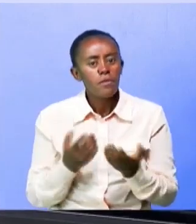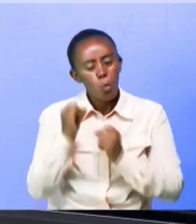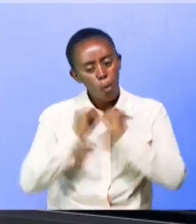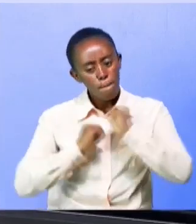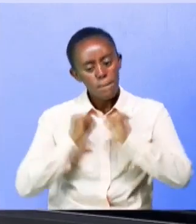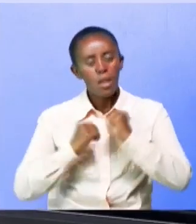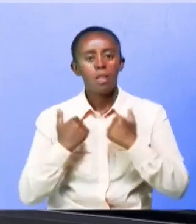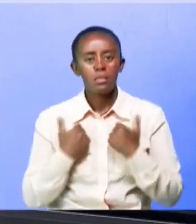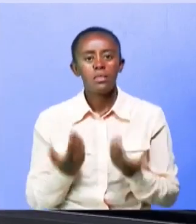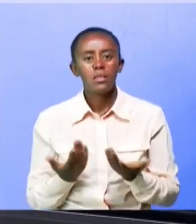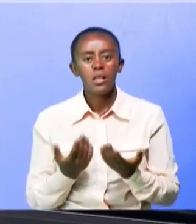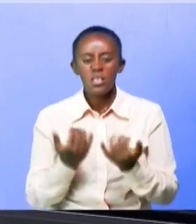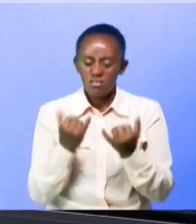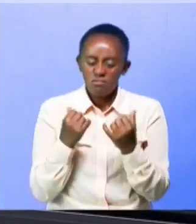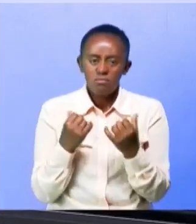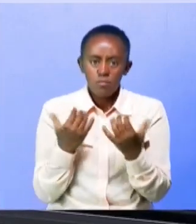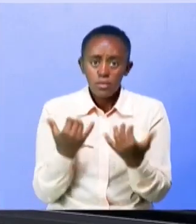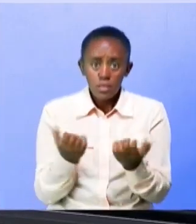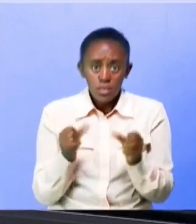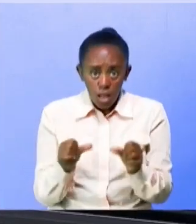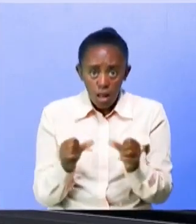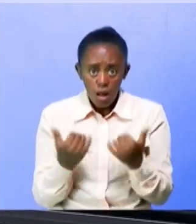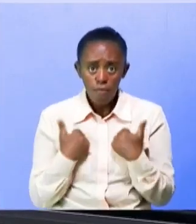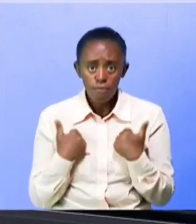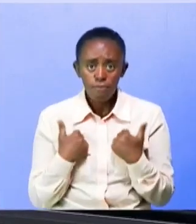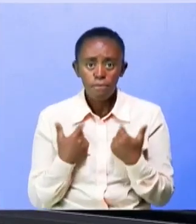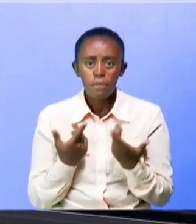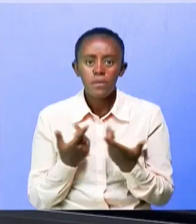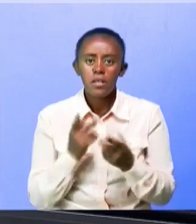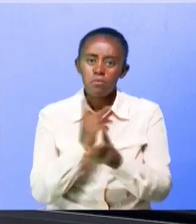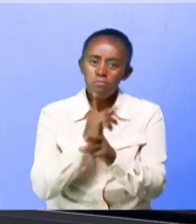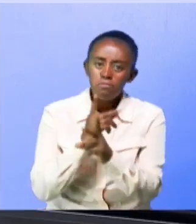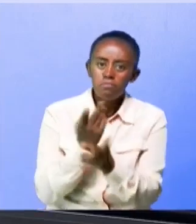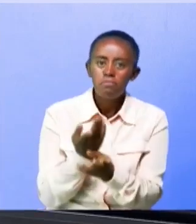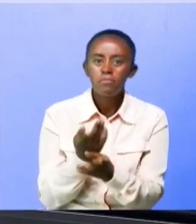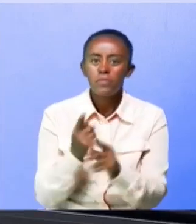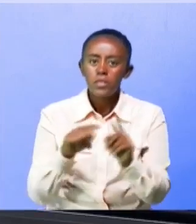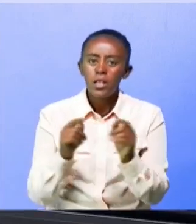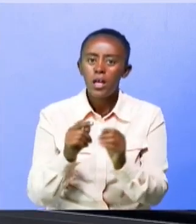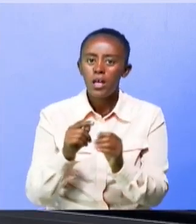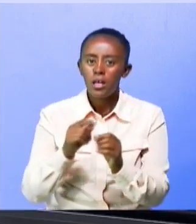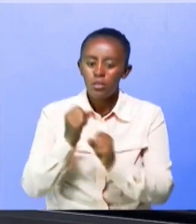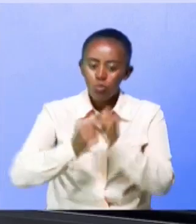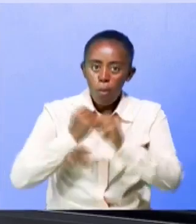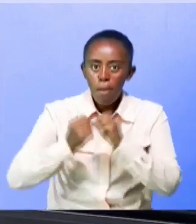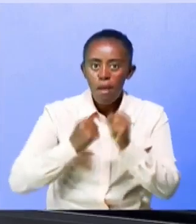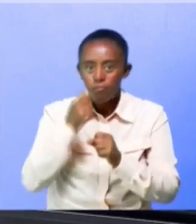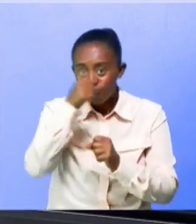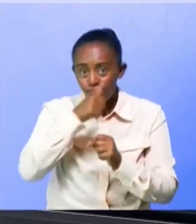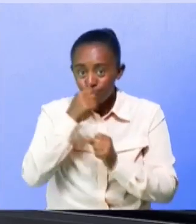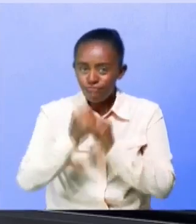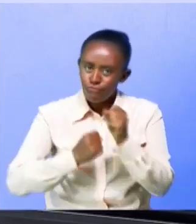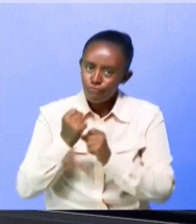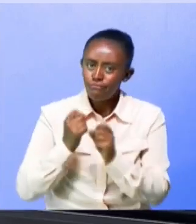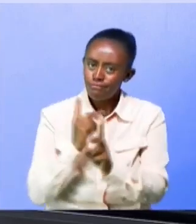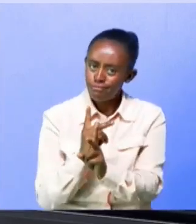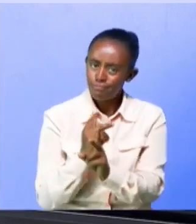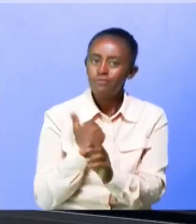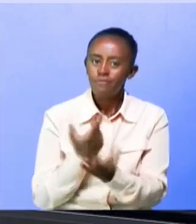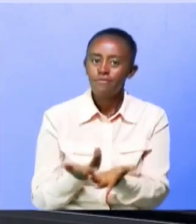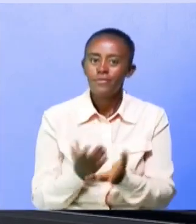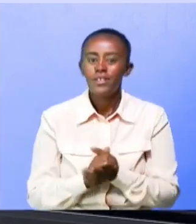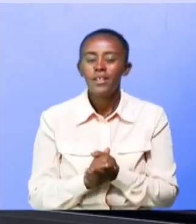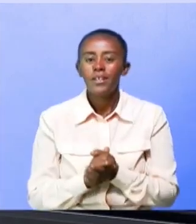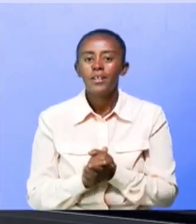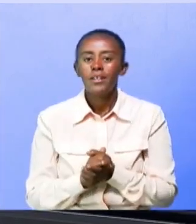competent. Still now they are what? Keeping the track of the Ethiopian athletes. Not